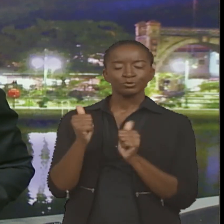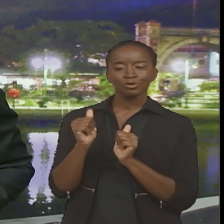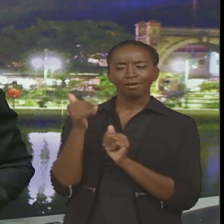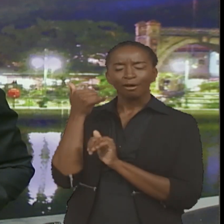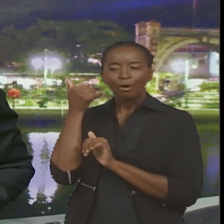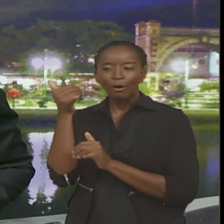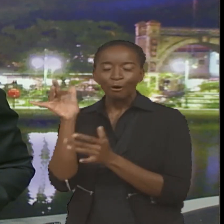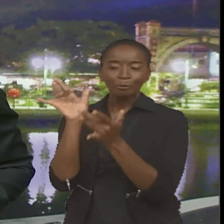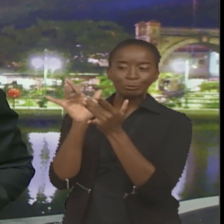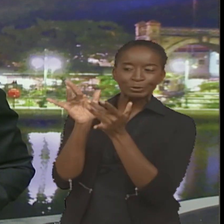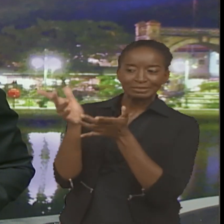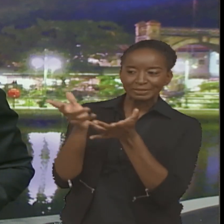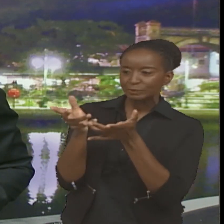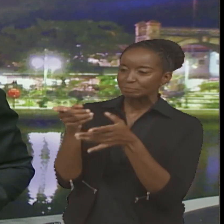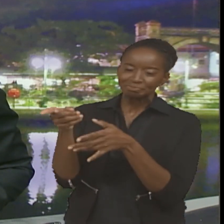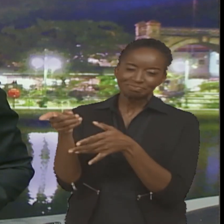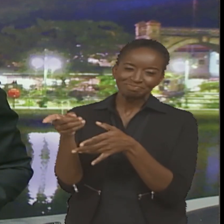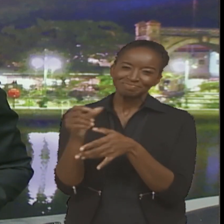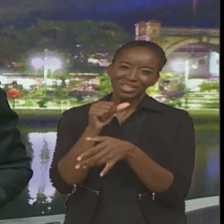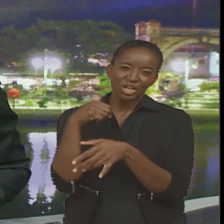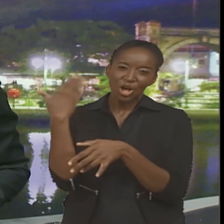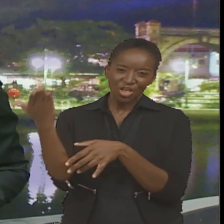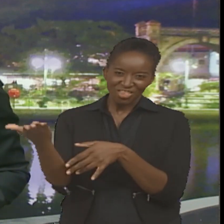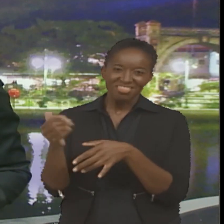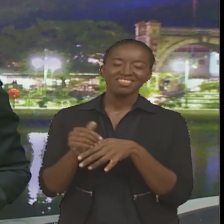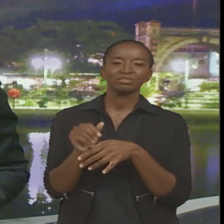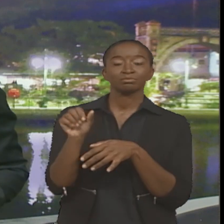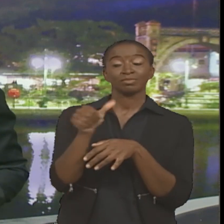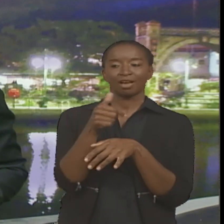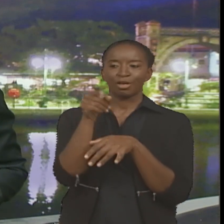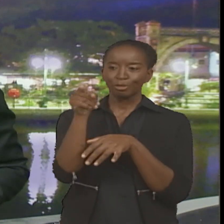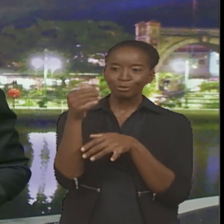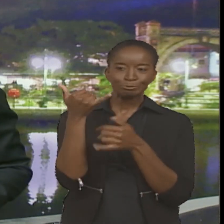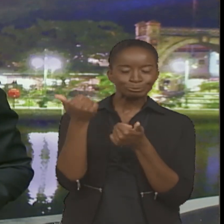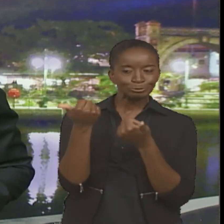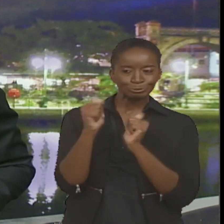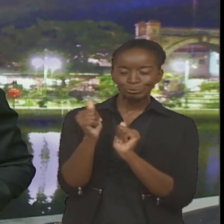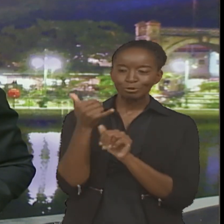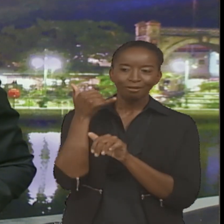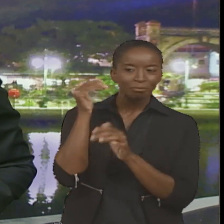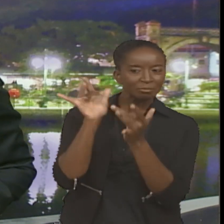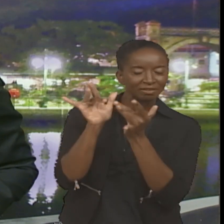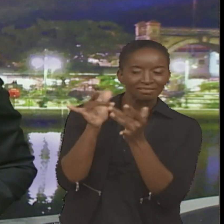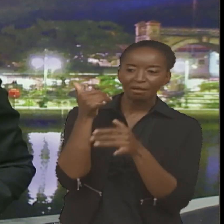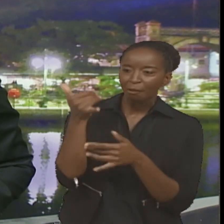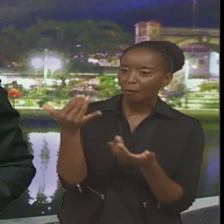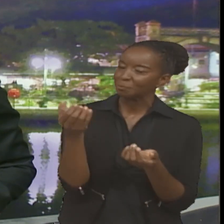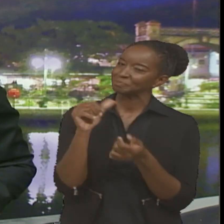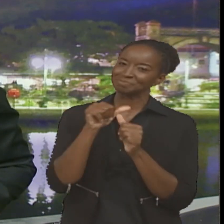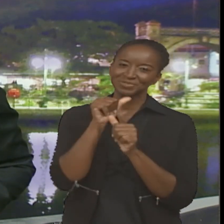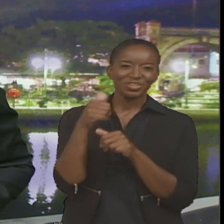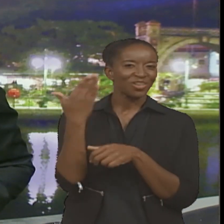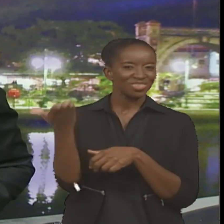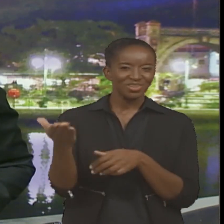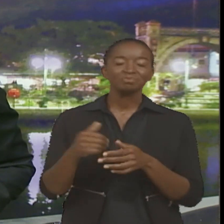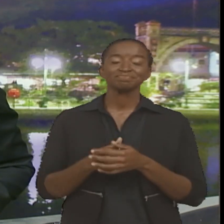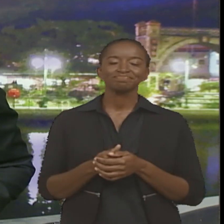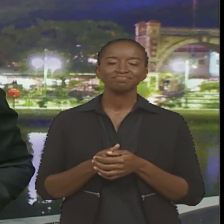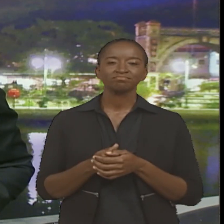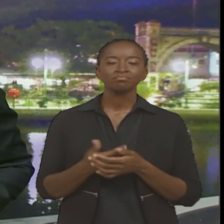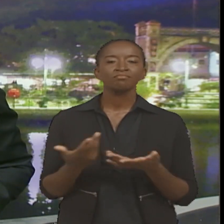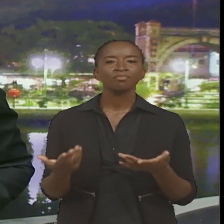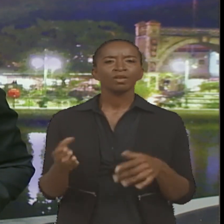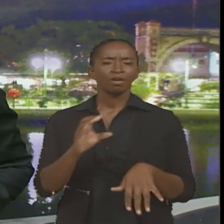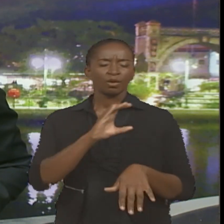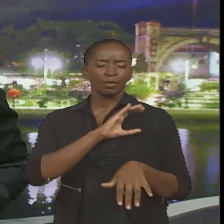reach editor-in-chief of the Nation, Eric Smith, were also unsuccessful. Meanwhile, police are still trying to determine how a